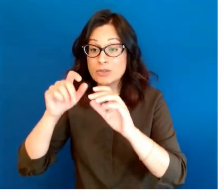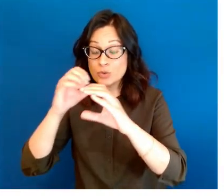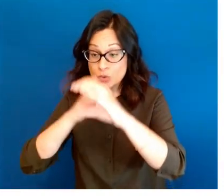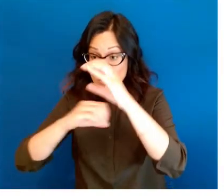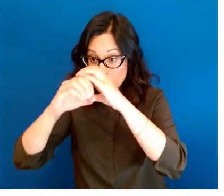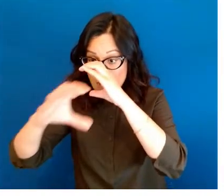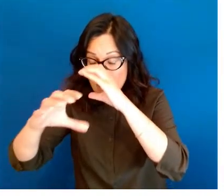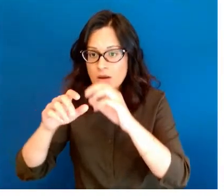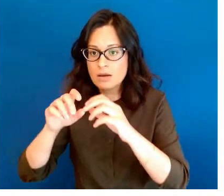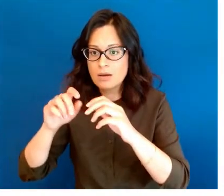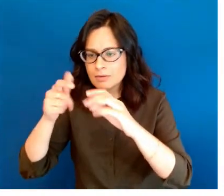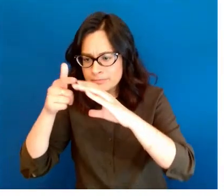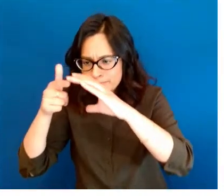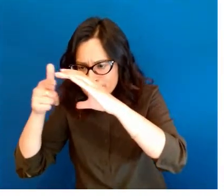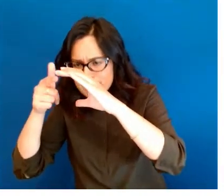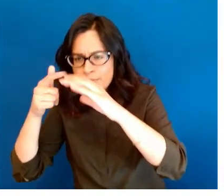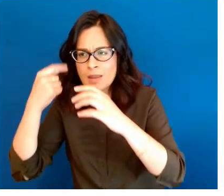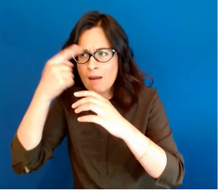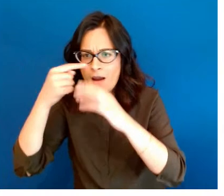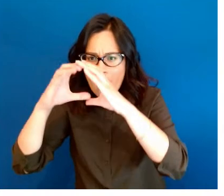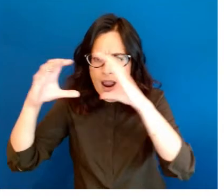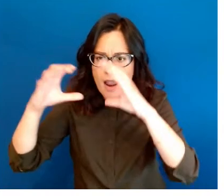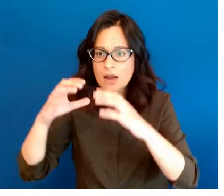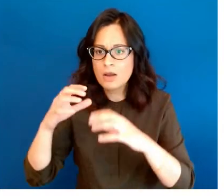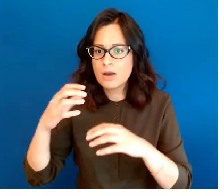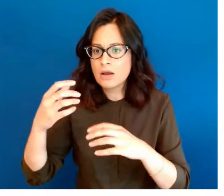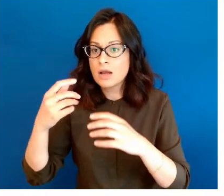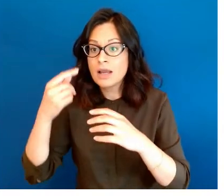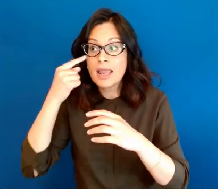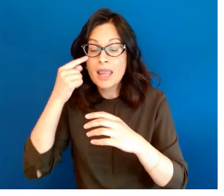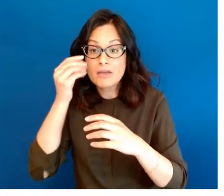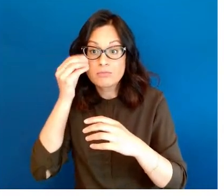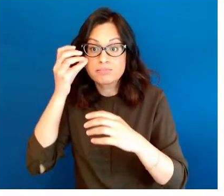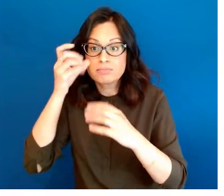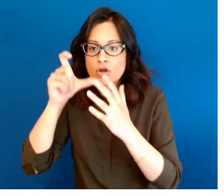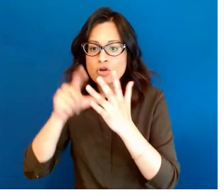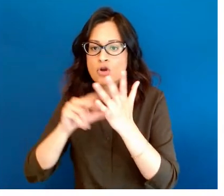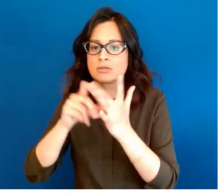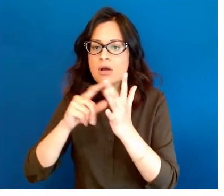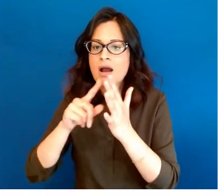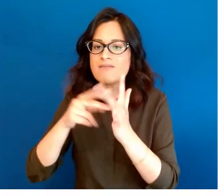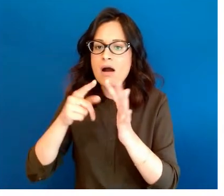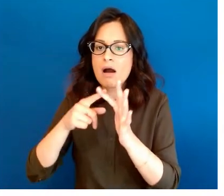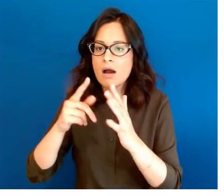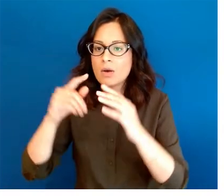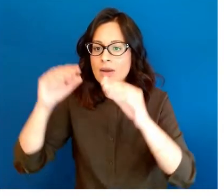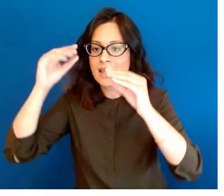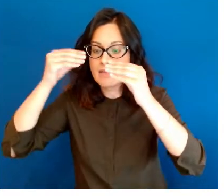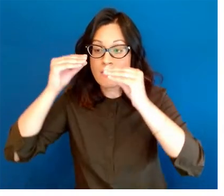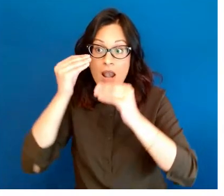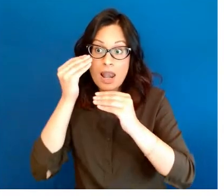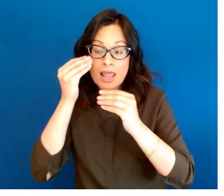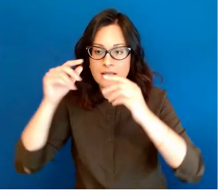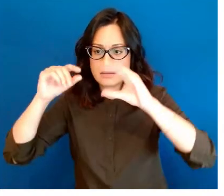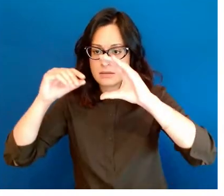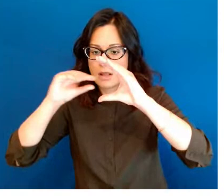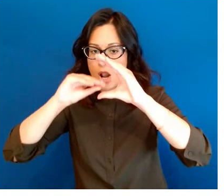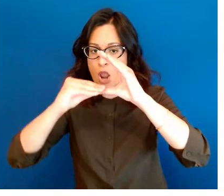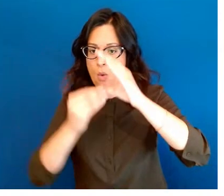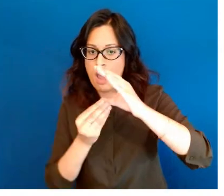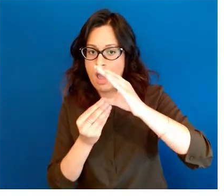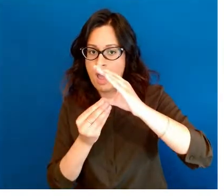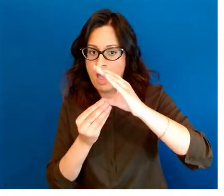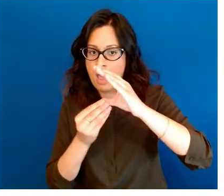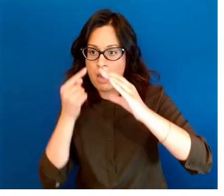there is evidence of injection of the conjunctiva, if you pull down the lower lid and you can see injection